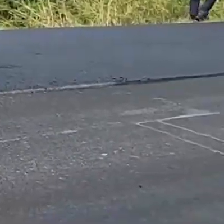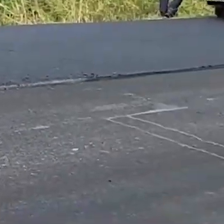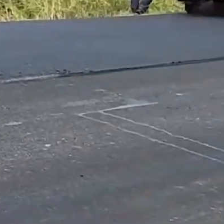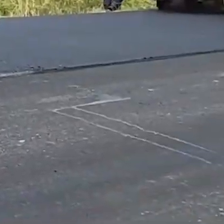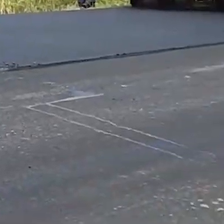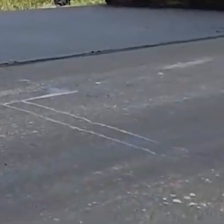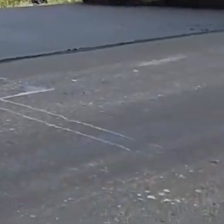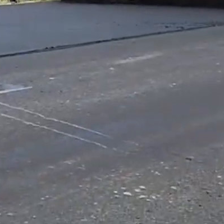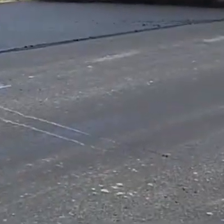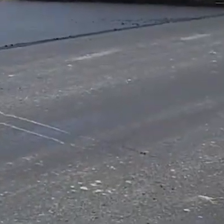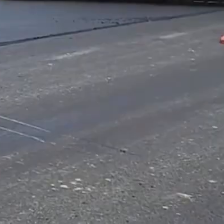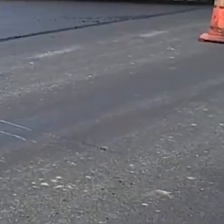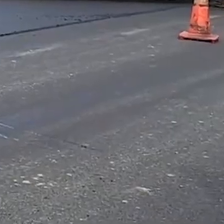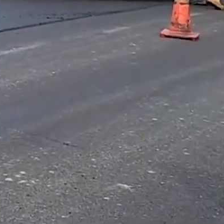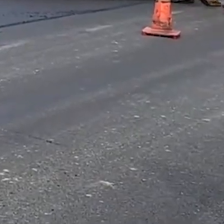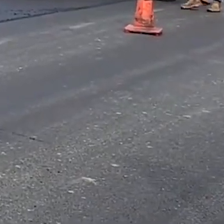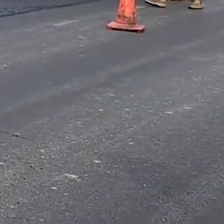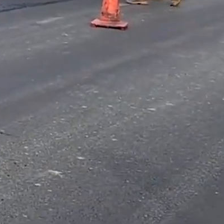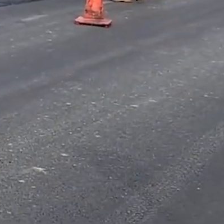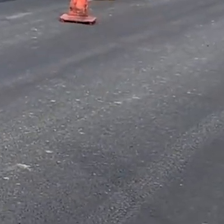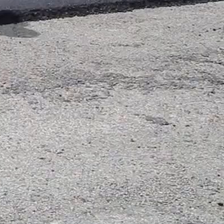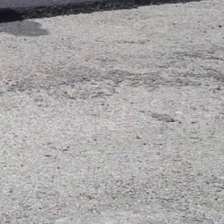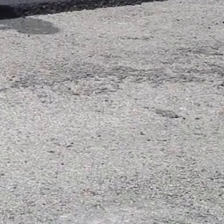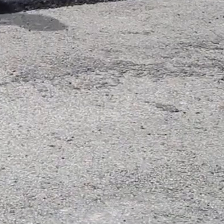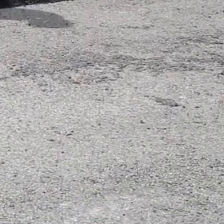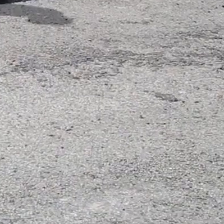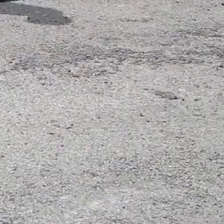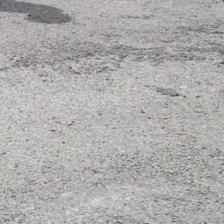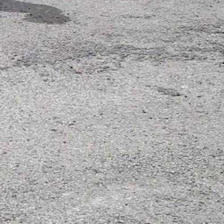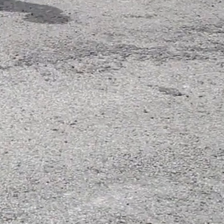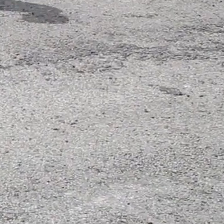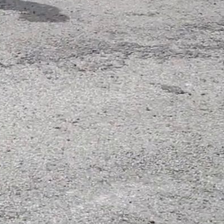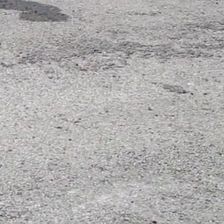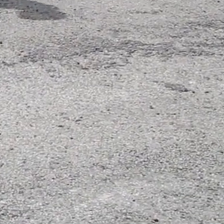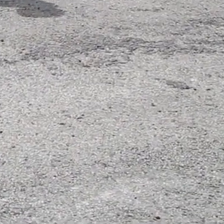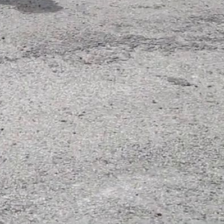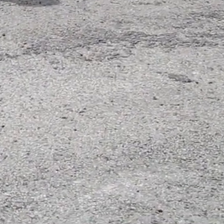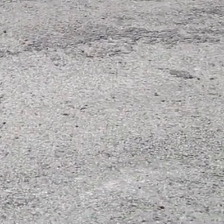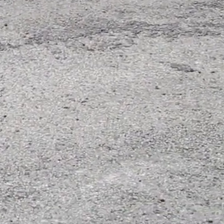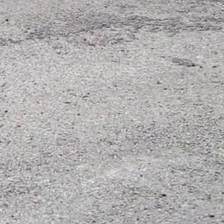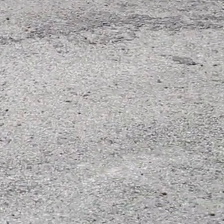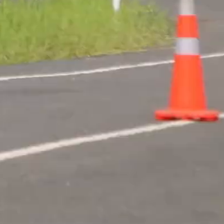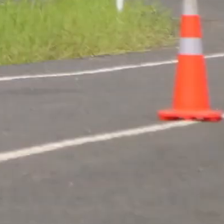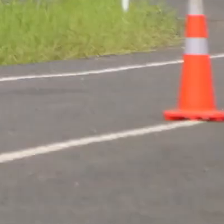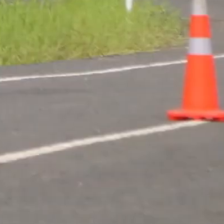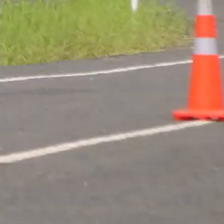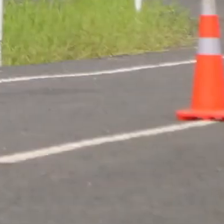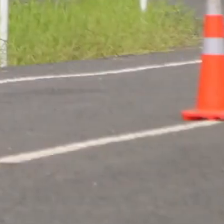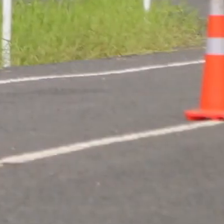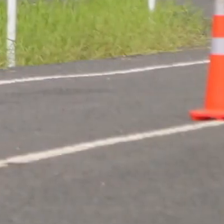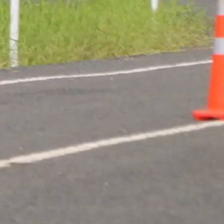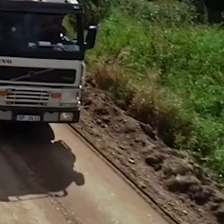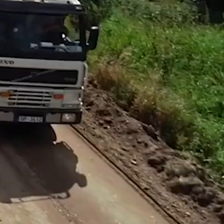road maintenance and 7 million for road renewals, replacement and resealing, 35 million for